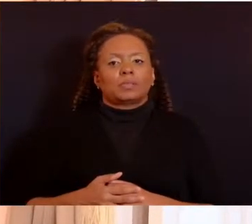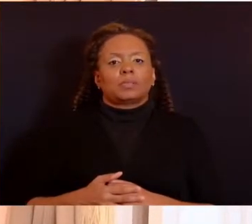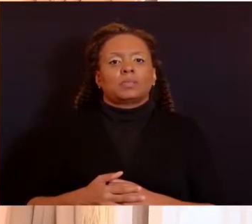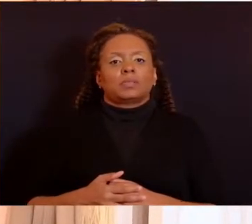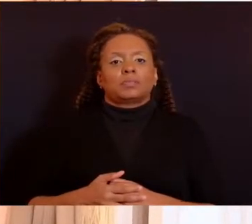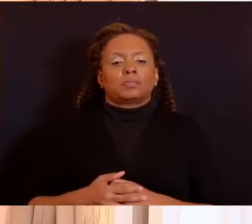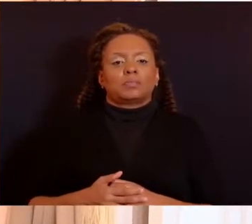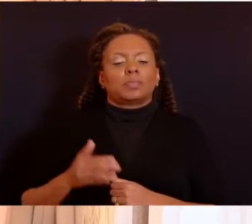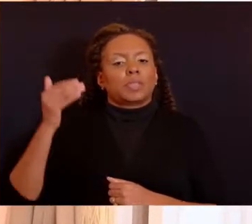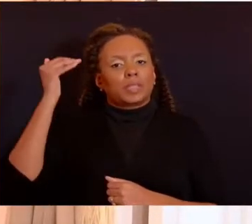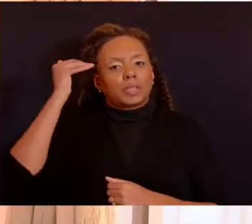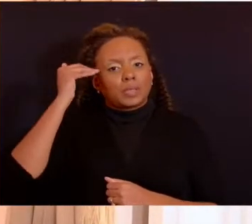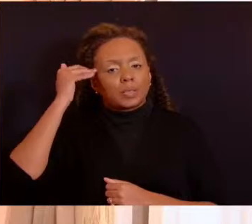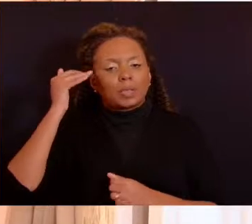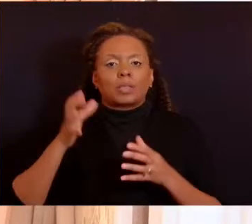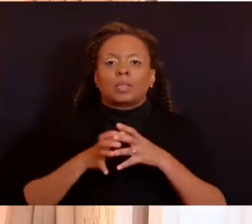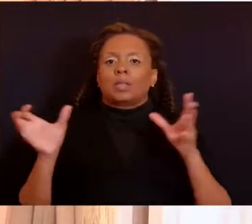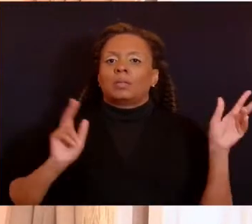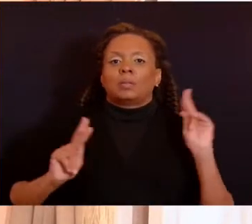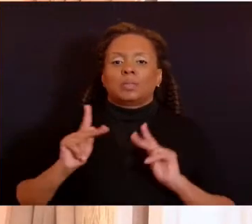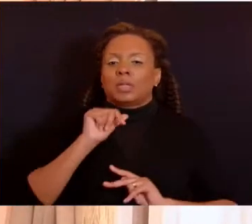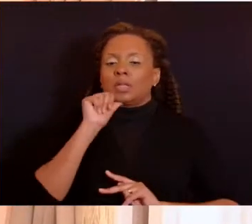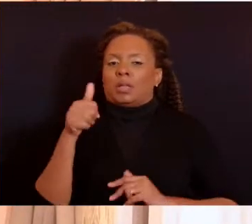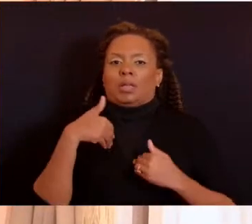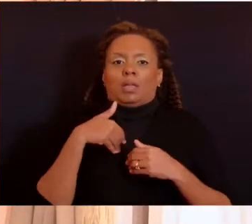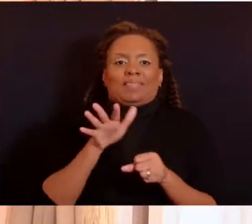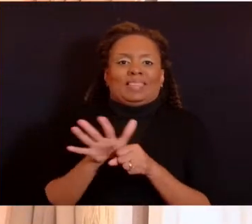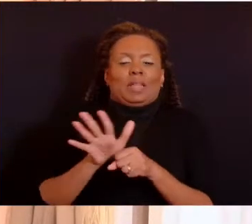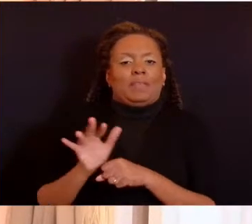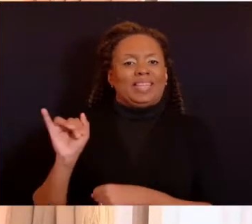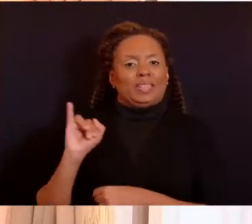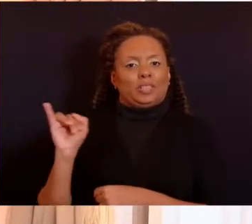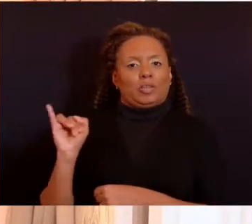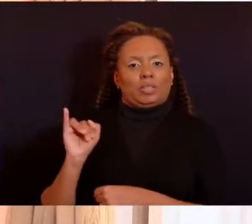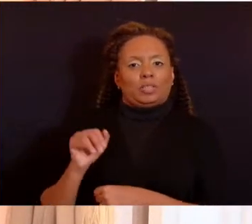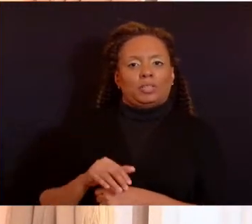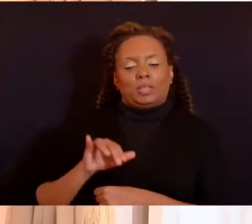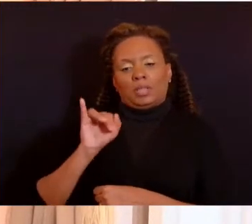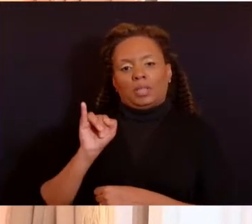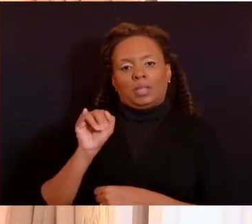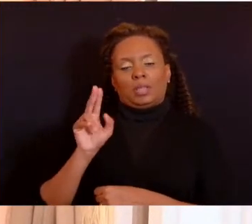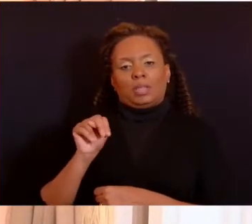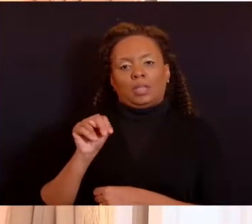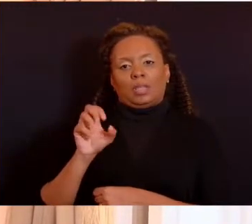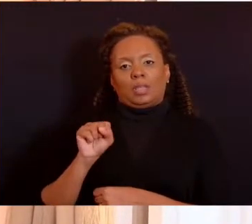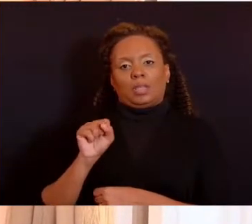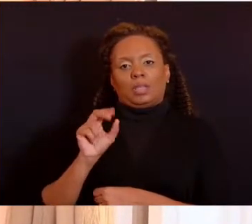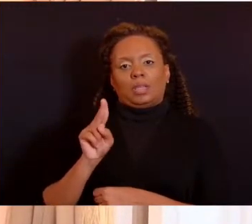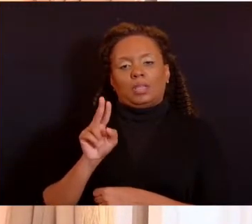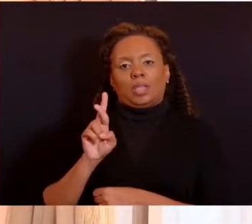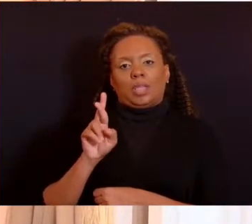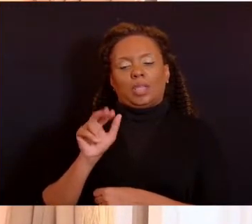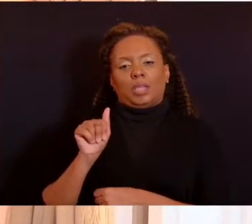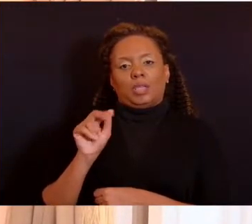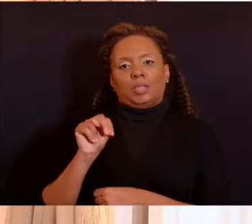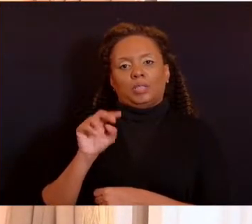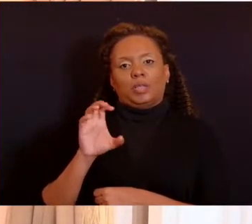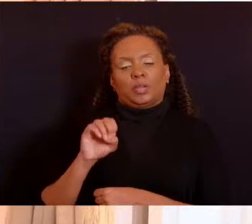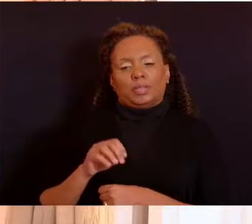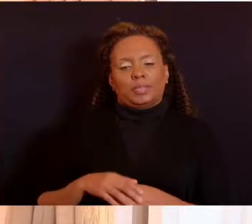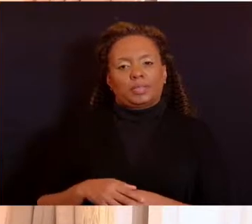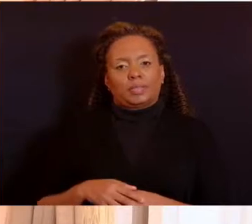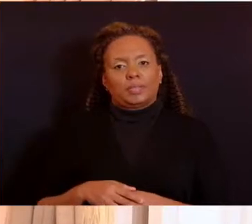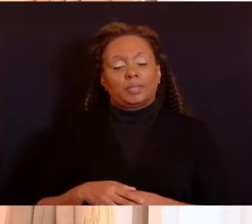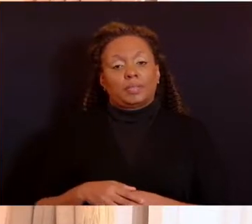of sufficient insurance. Indeed, it is why the government of Barbados in November 2019 started the process of being able